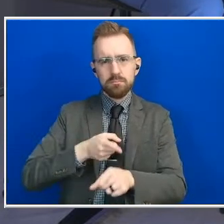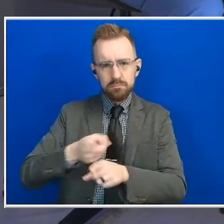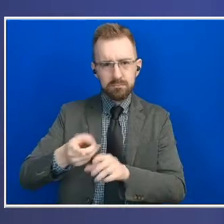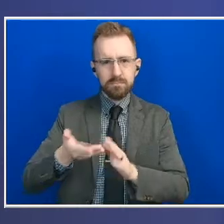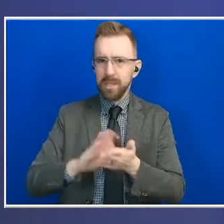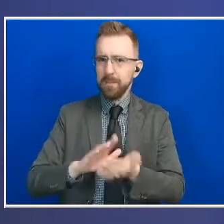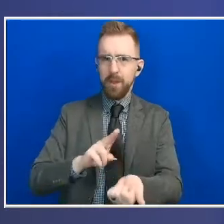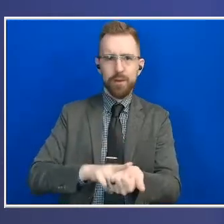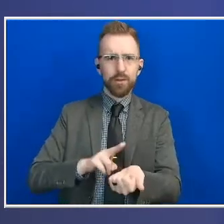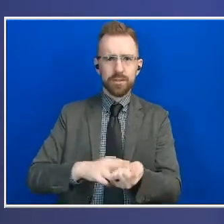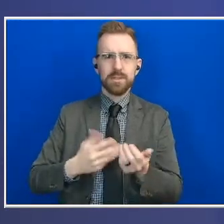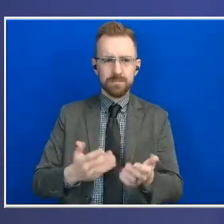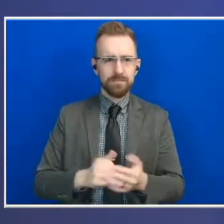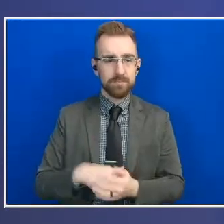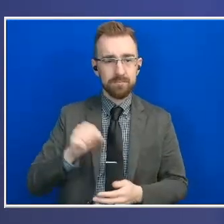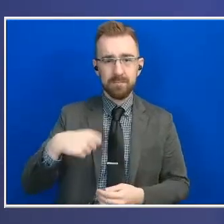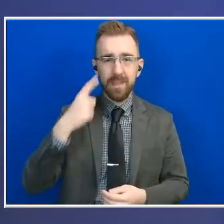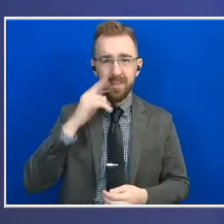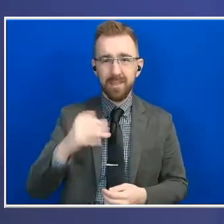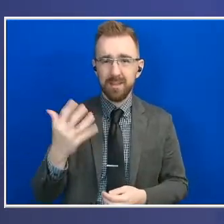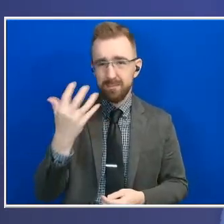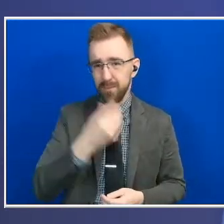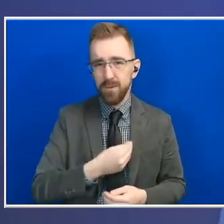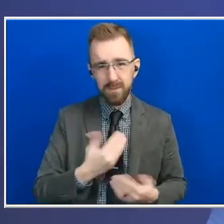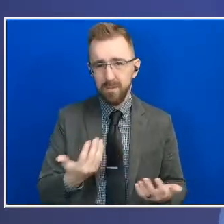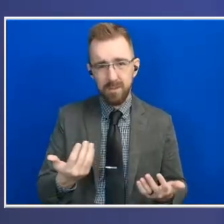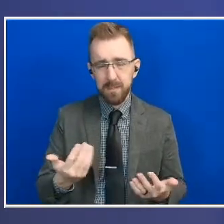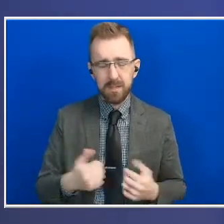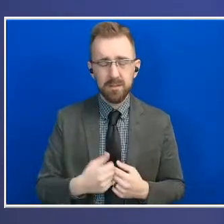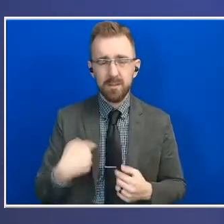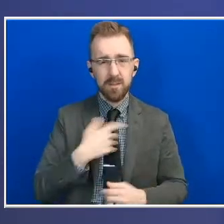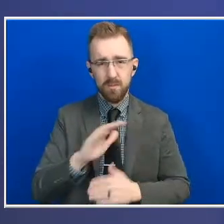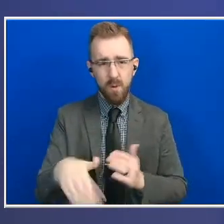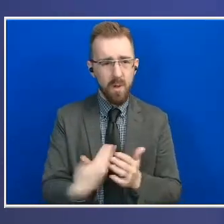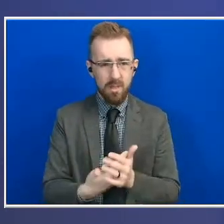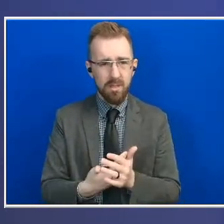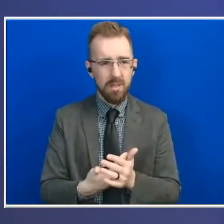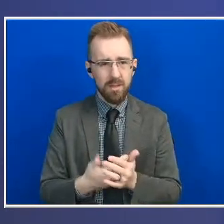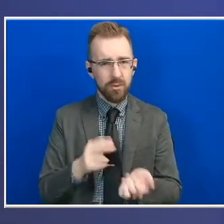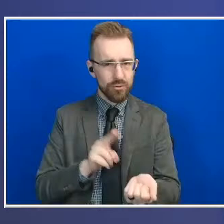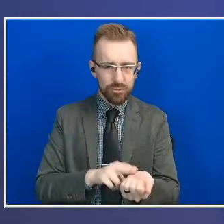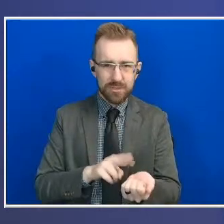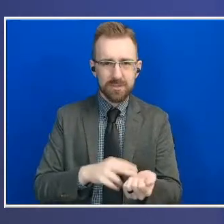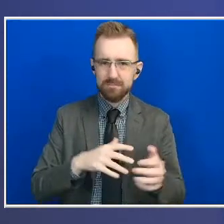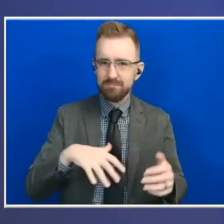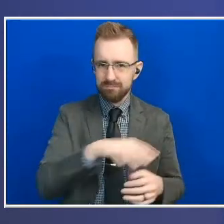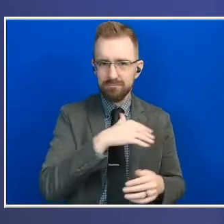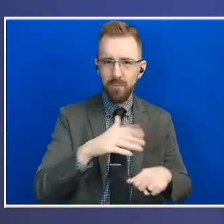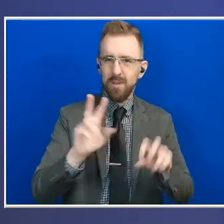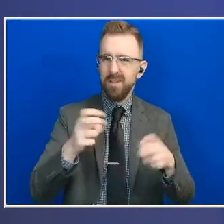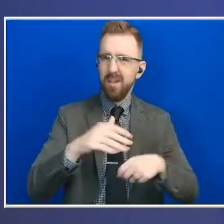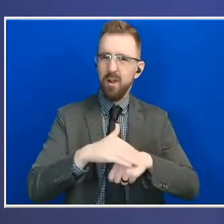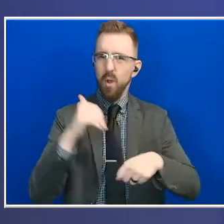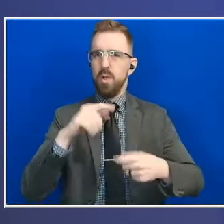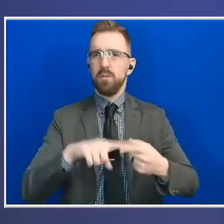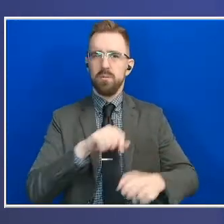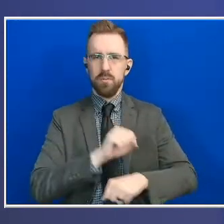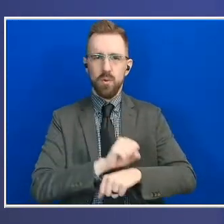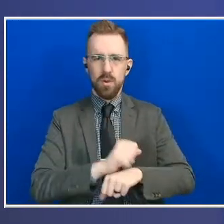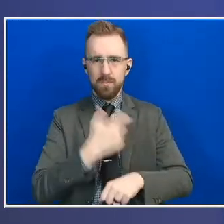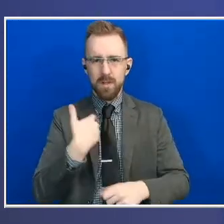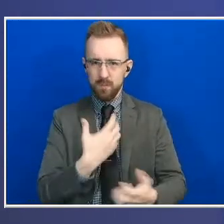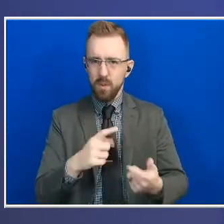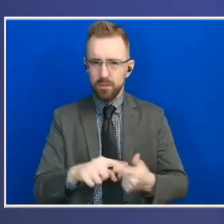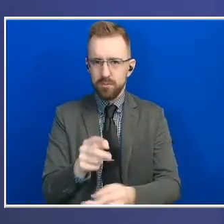think it's really beautiful. I mean, I think we all, nurses, are called to the profession because we want to care for people